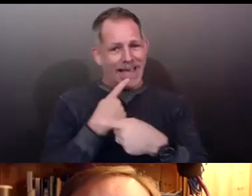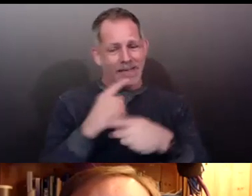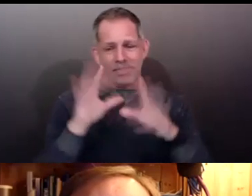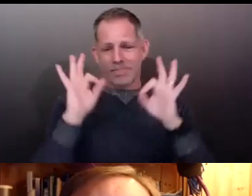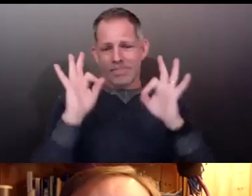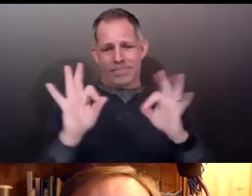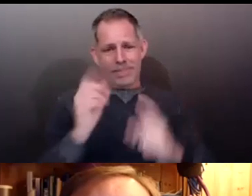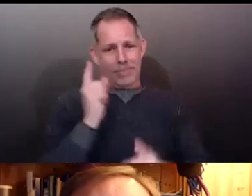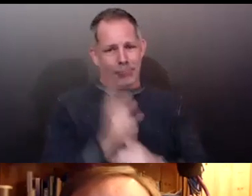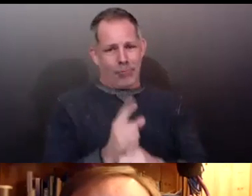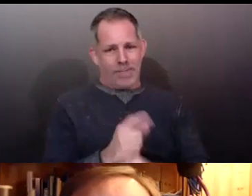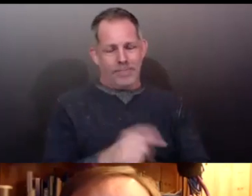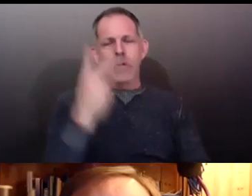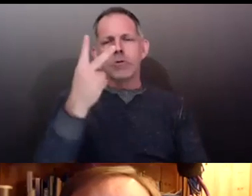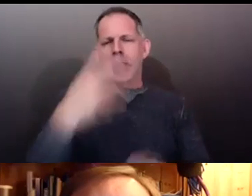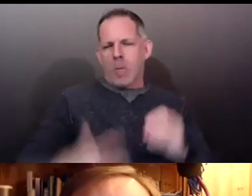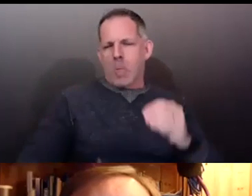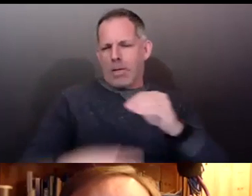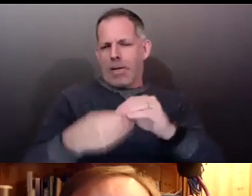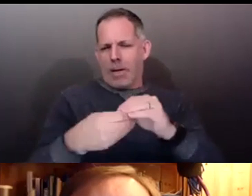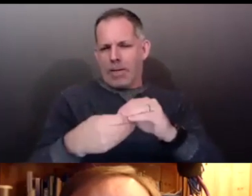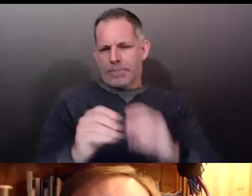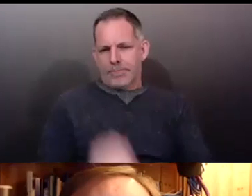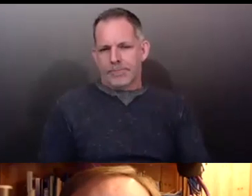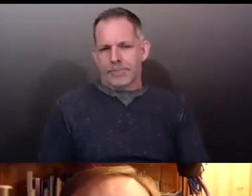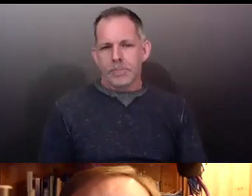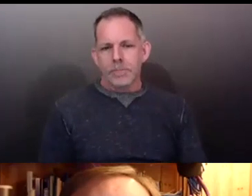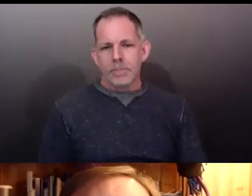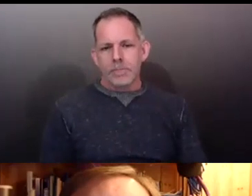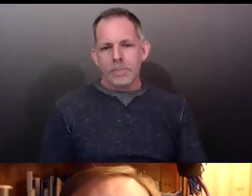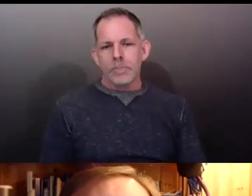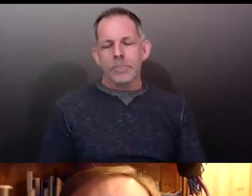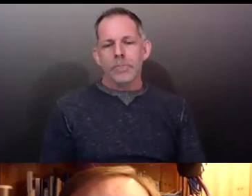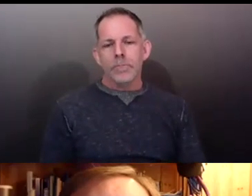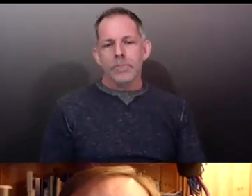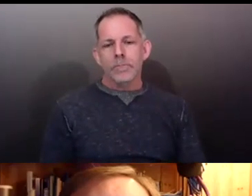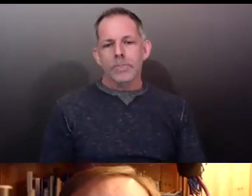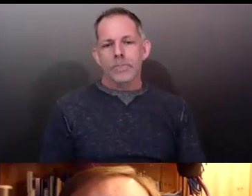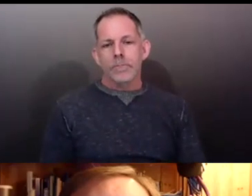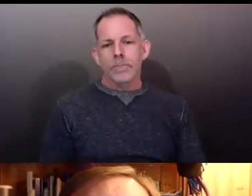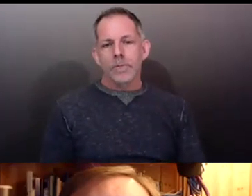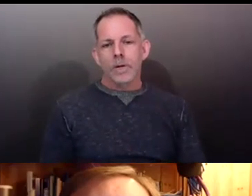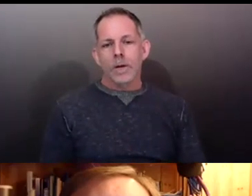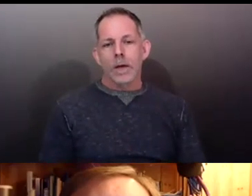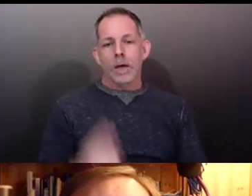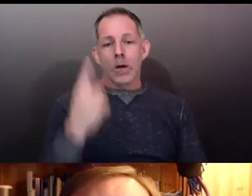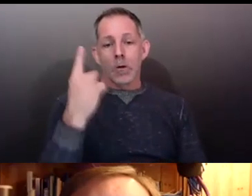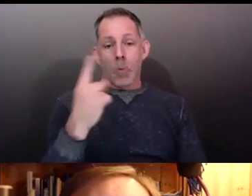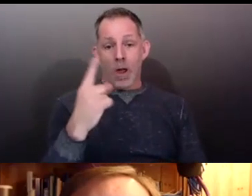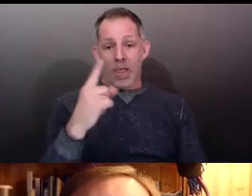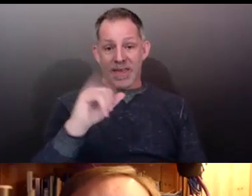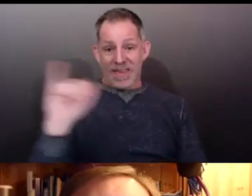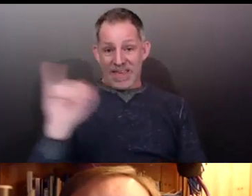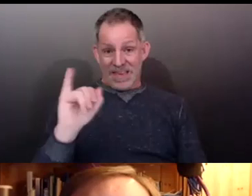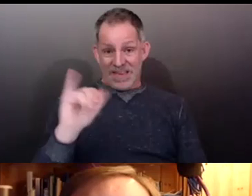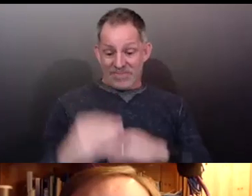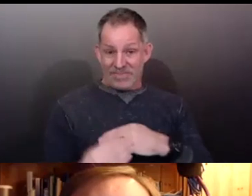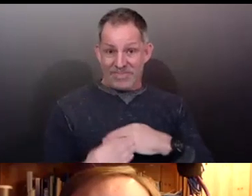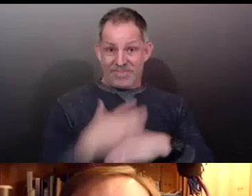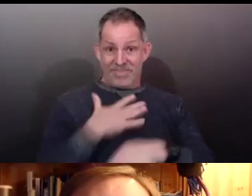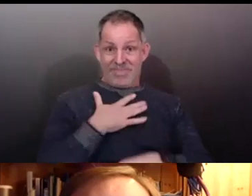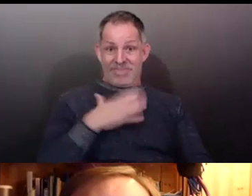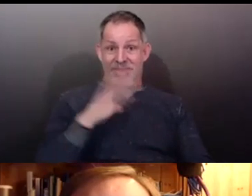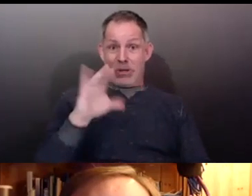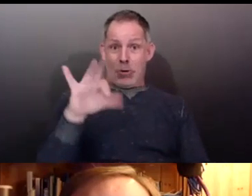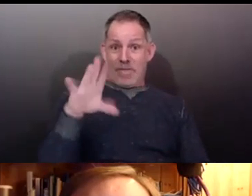that, you know, when you know, getting infected with COVID is still a relatively low percentage thing,